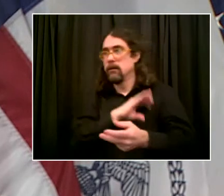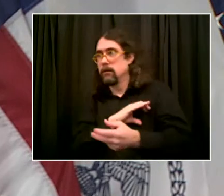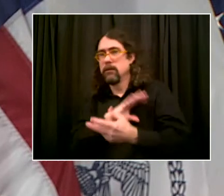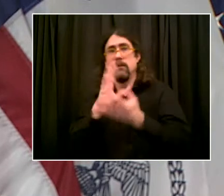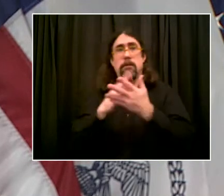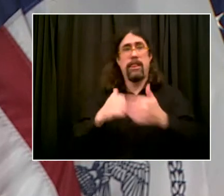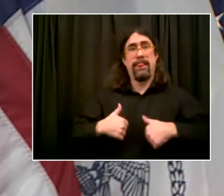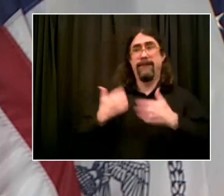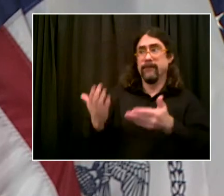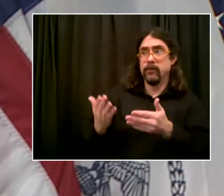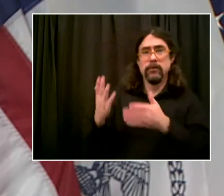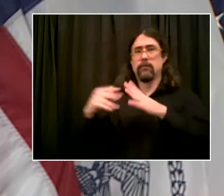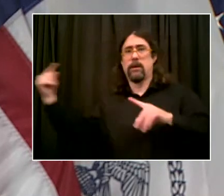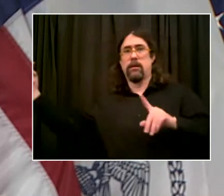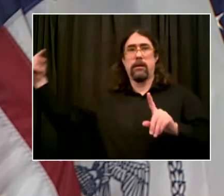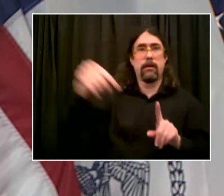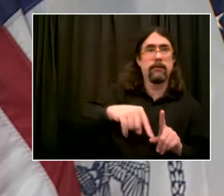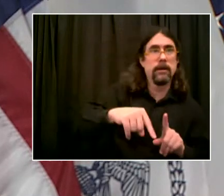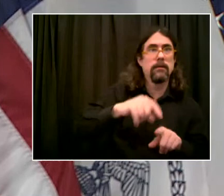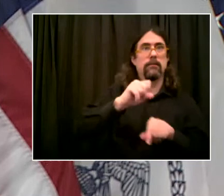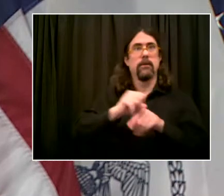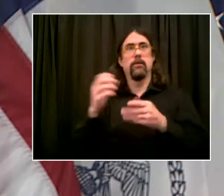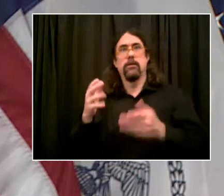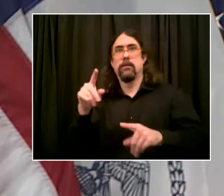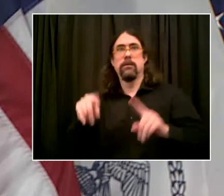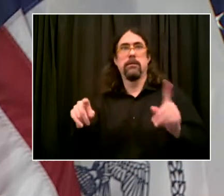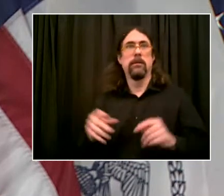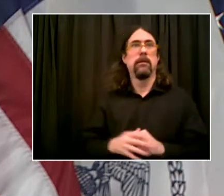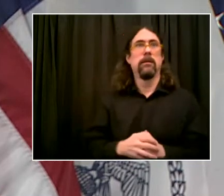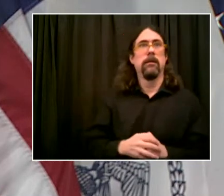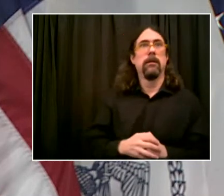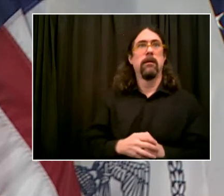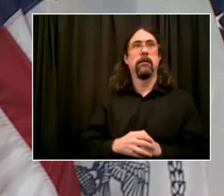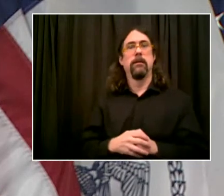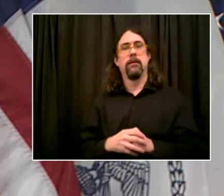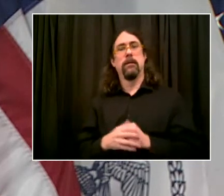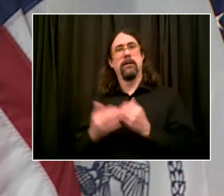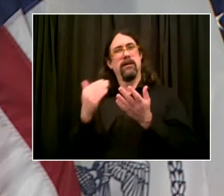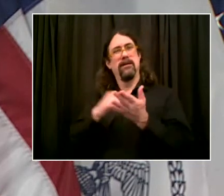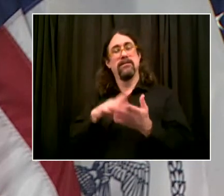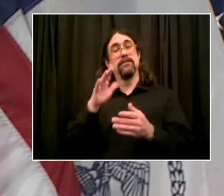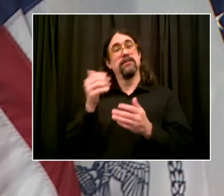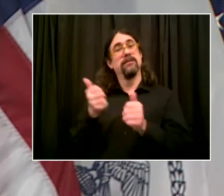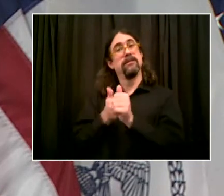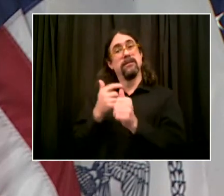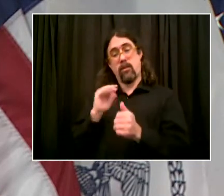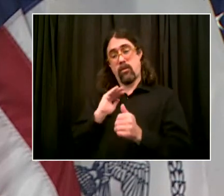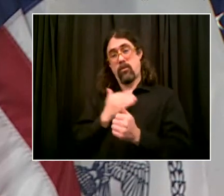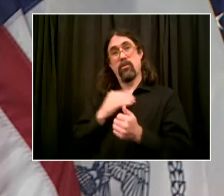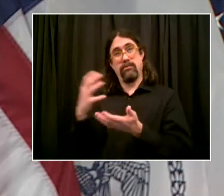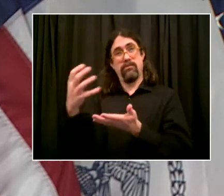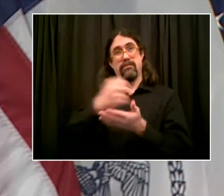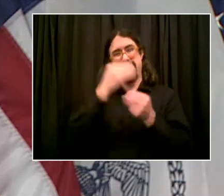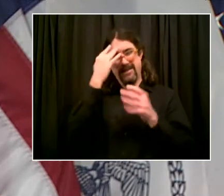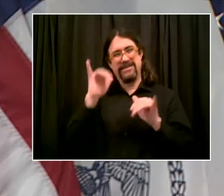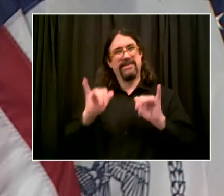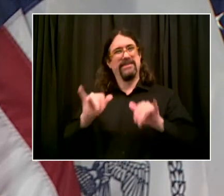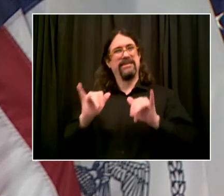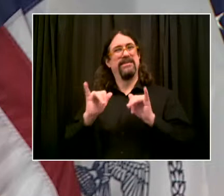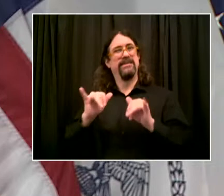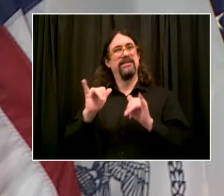that more. We're hindered by the fact there are so many different types of vaccination providers, and